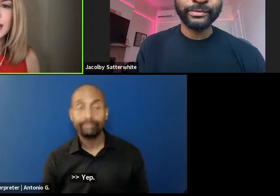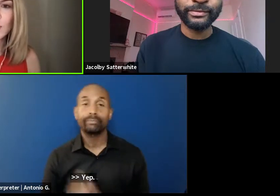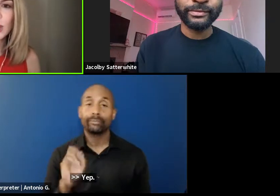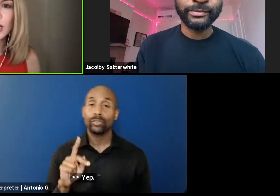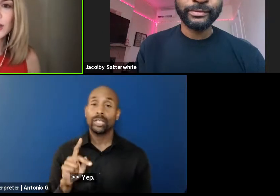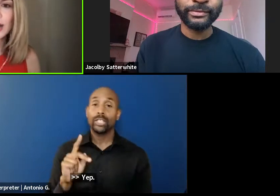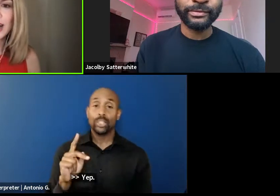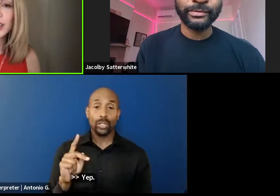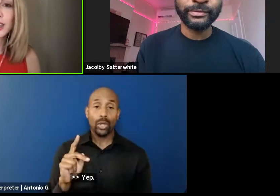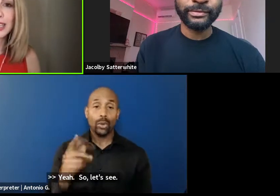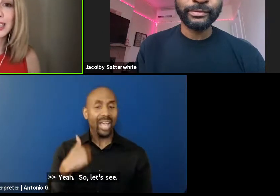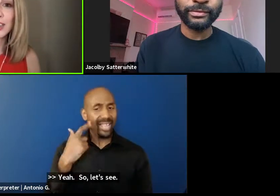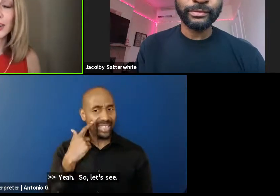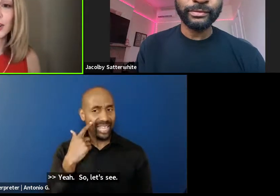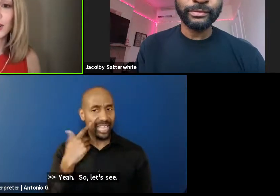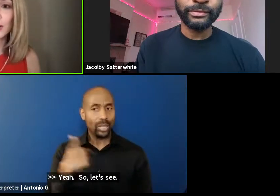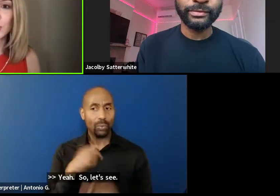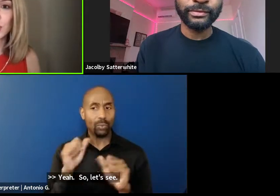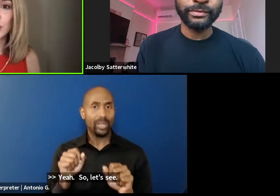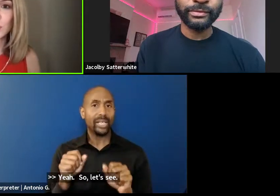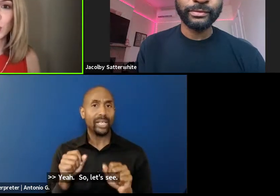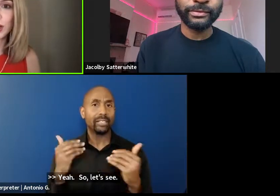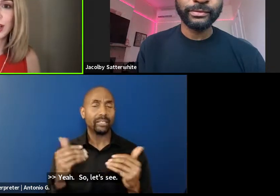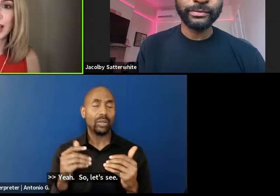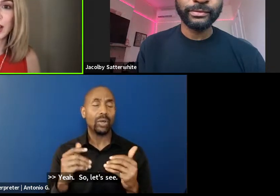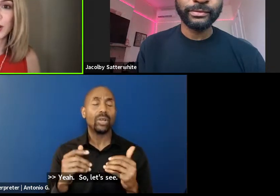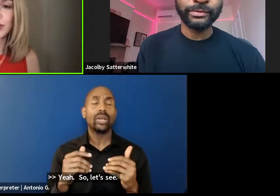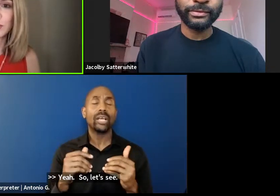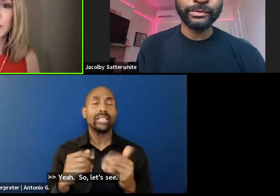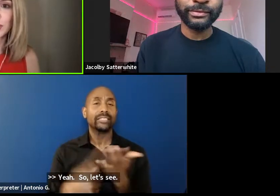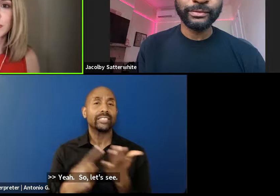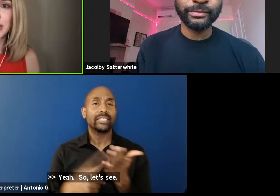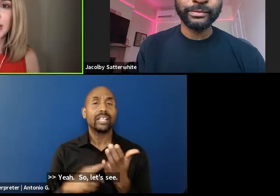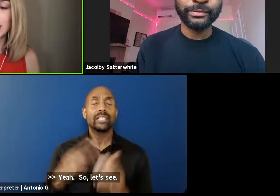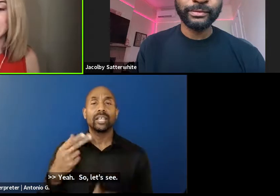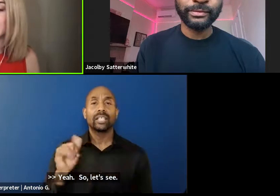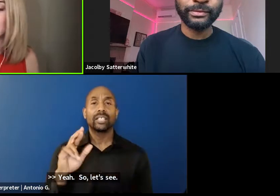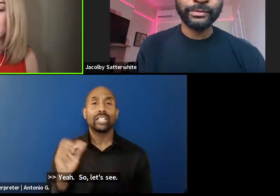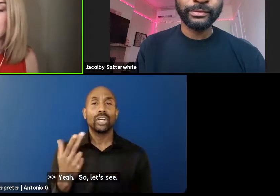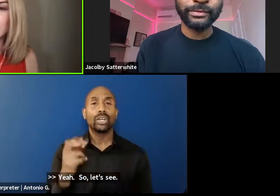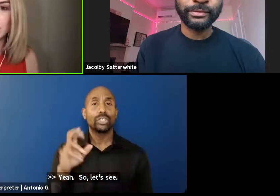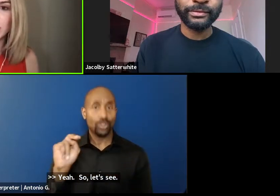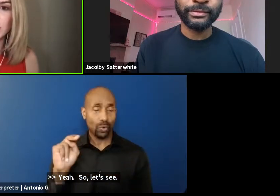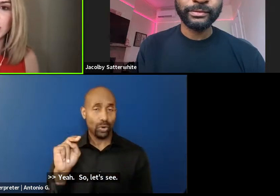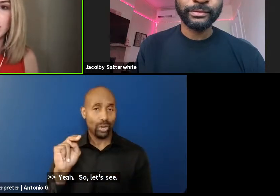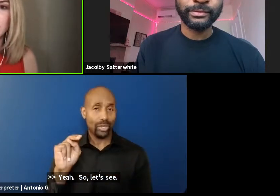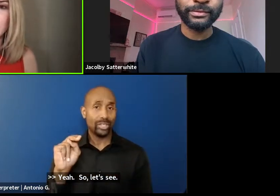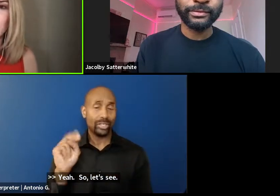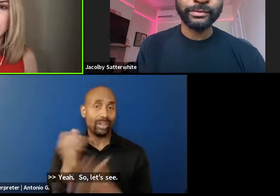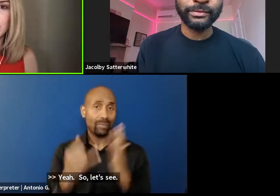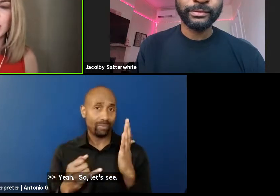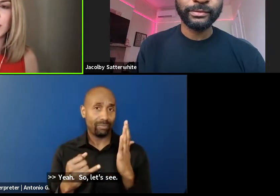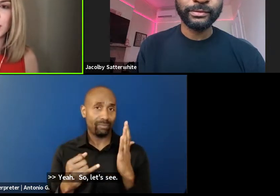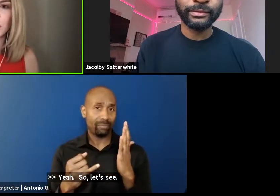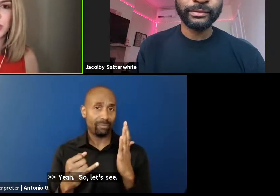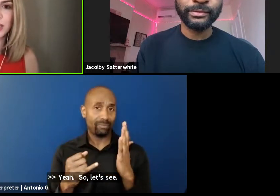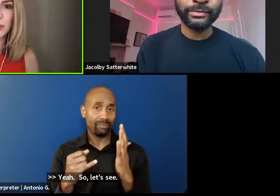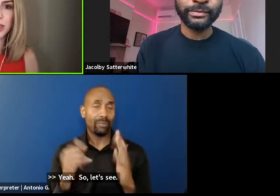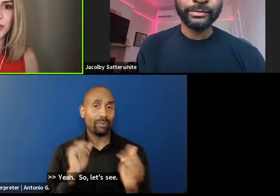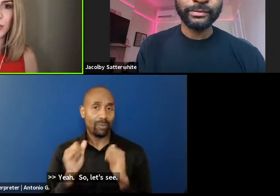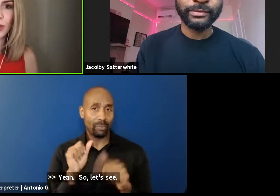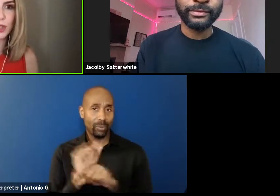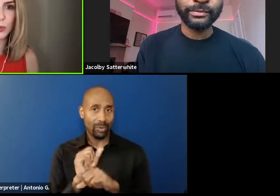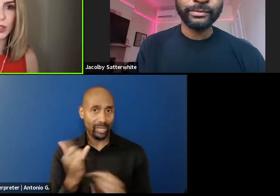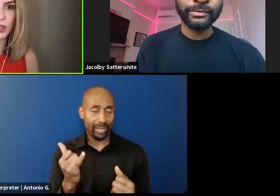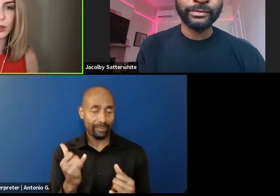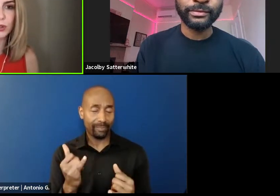think we should actually get into the Hirshhorn's work now. This is Birds in Paradise. And I'm glad that you mentioned West African Ritual because that